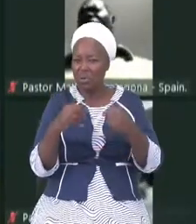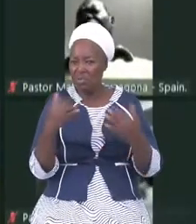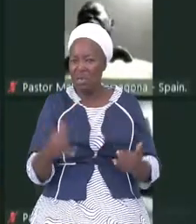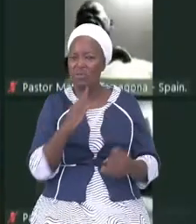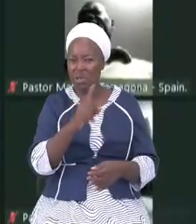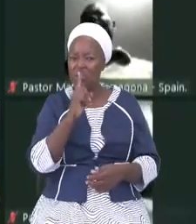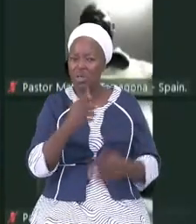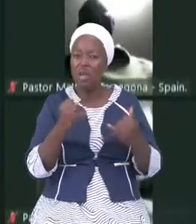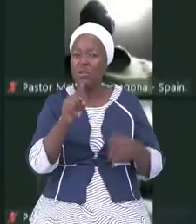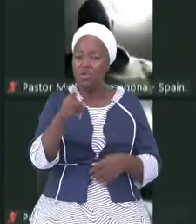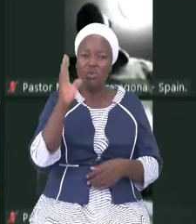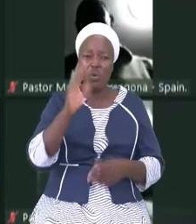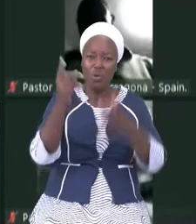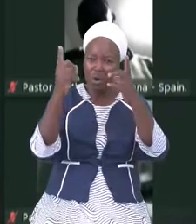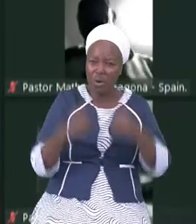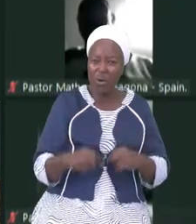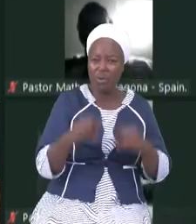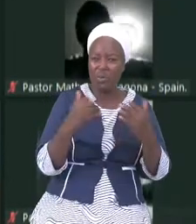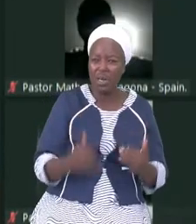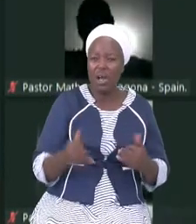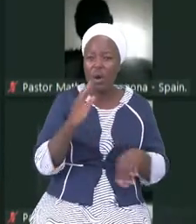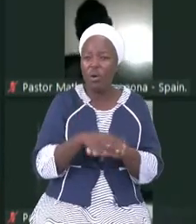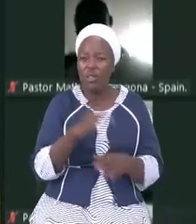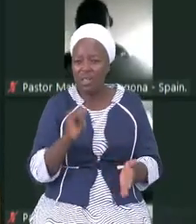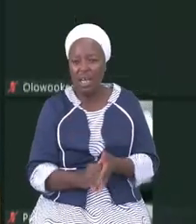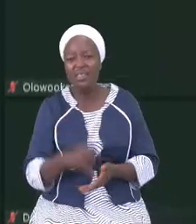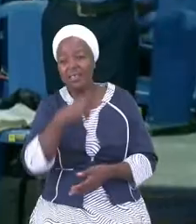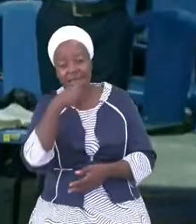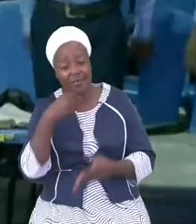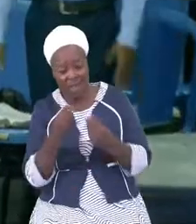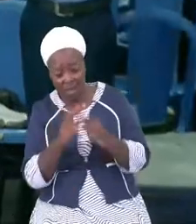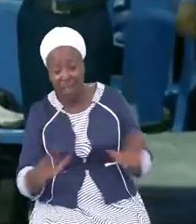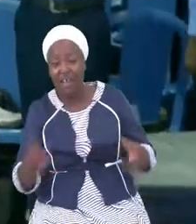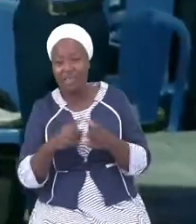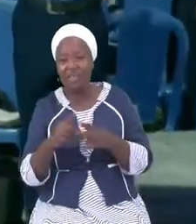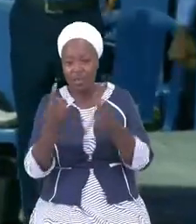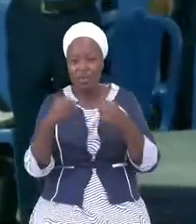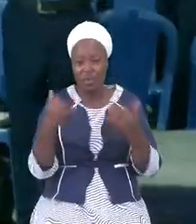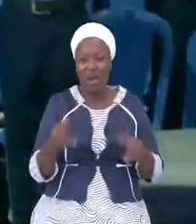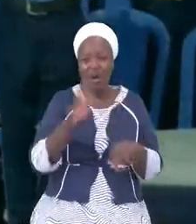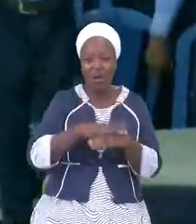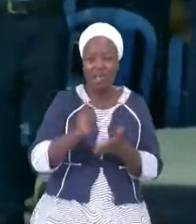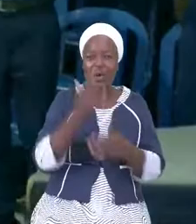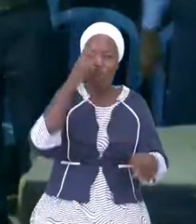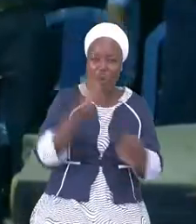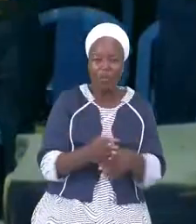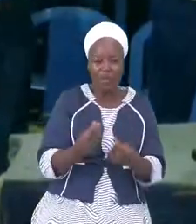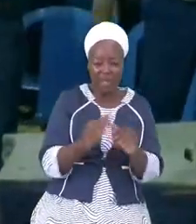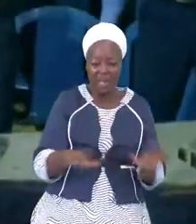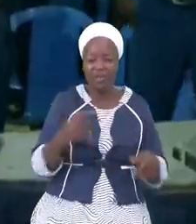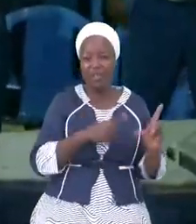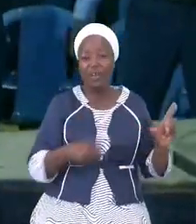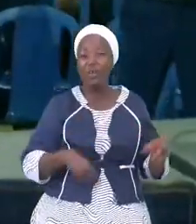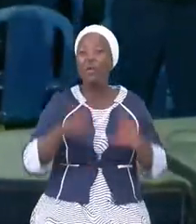will come now on dry ground. You'll come now on the promised land of the Lord.